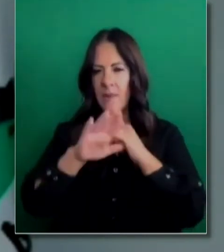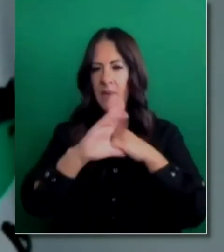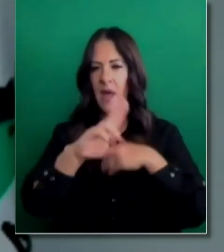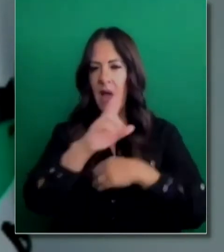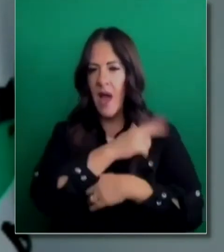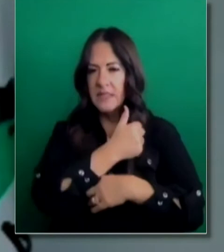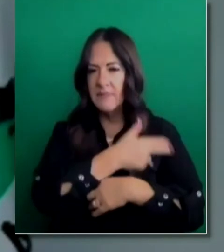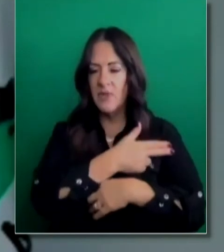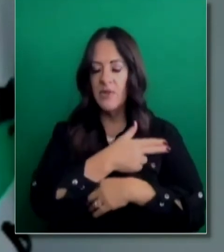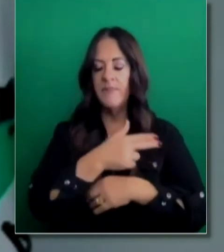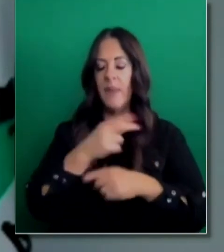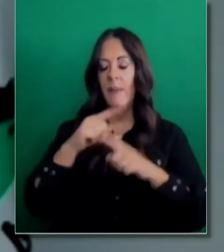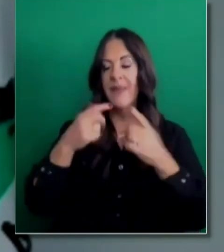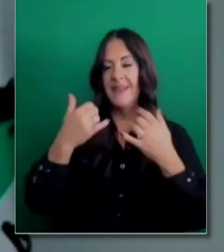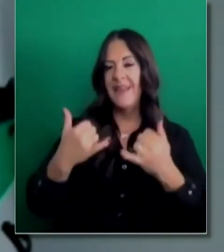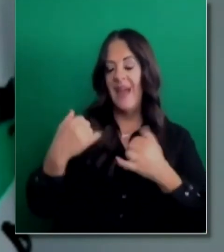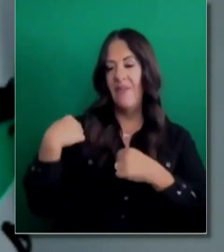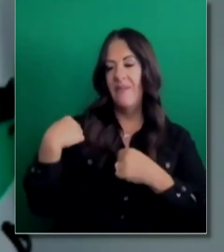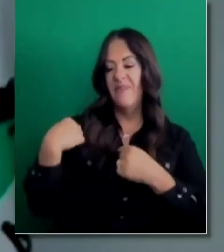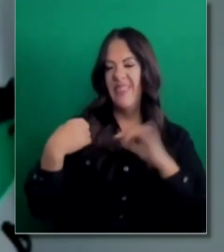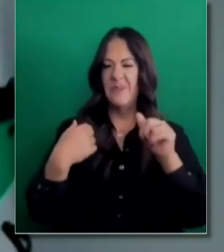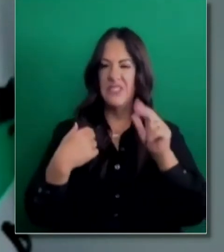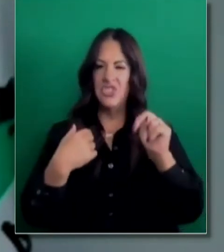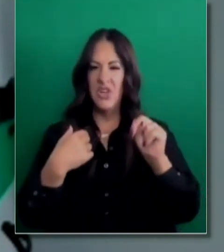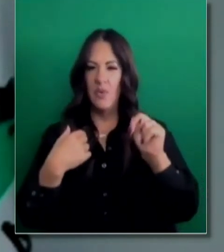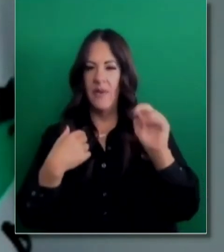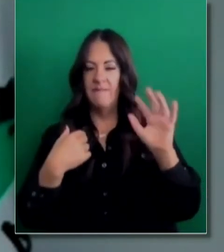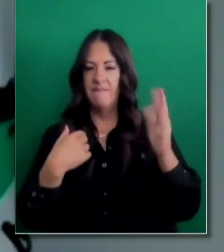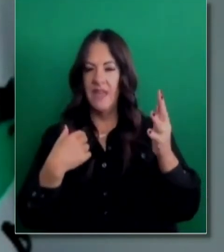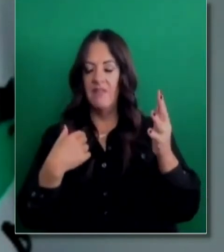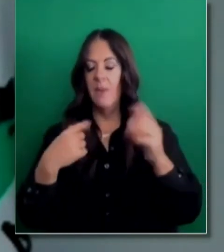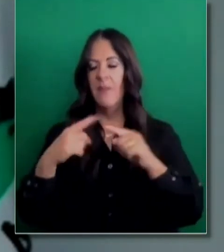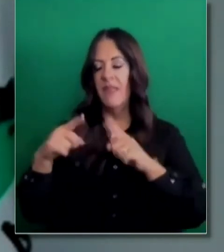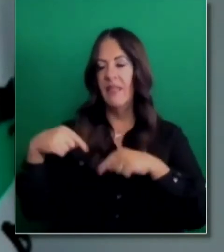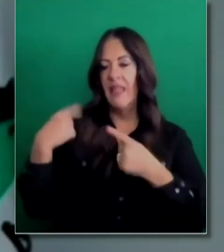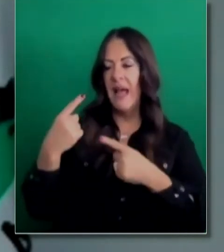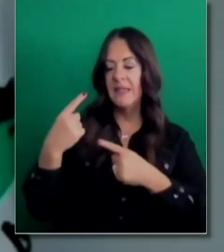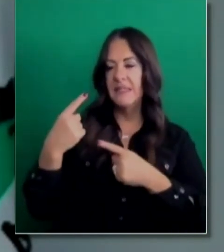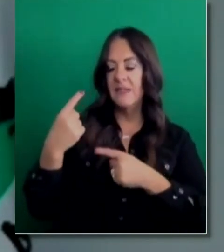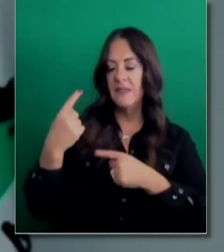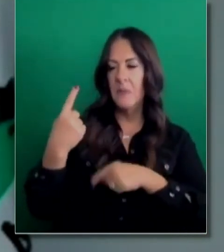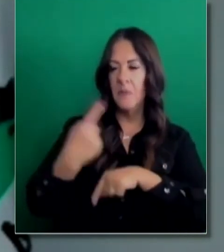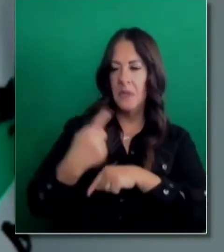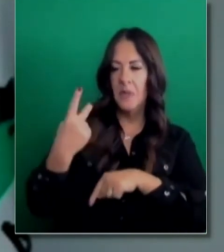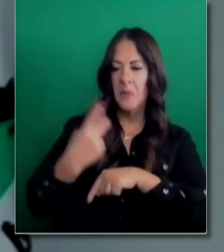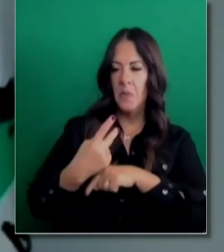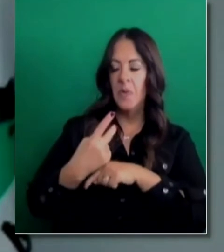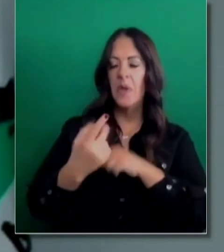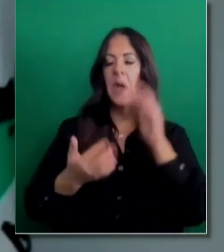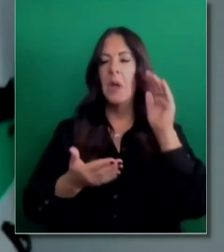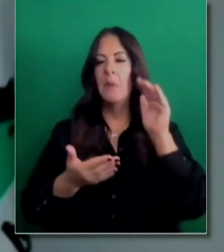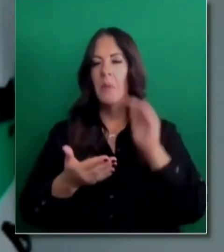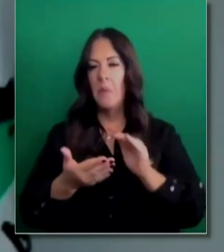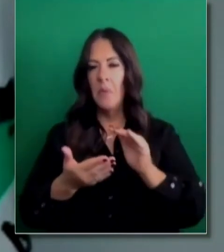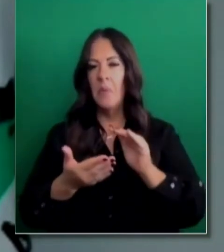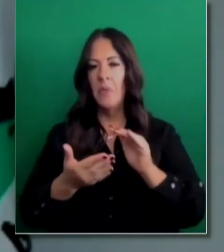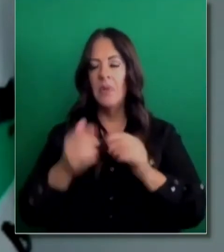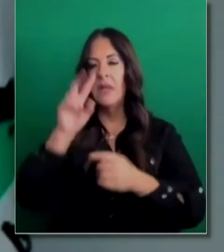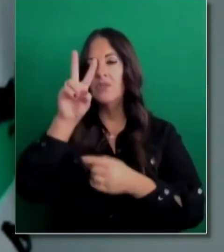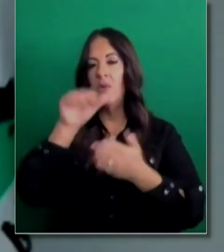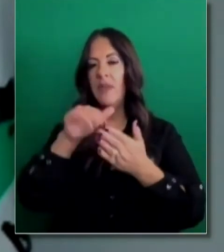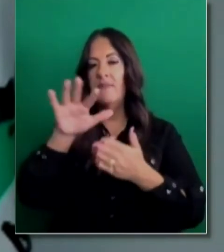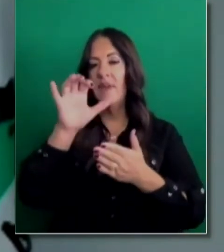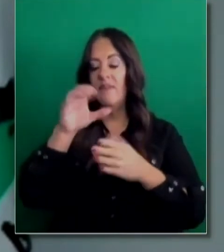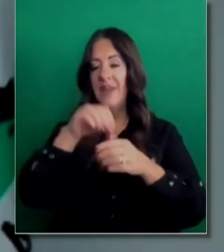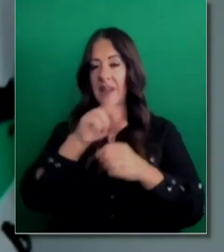last day or two, we've seen that number come down. 2,500 admissions yesterday. That's a significant difference.